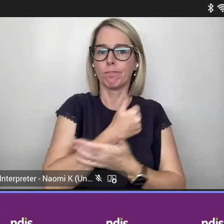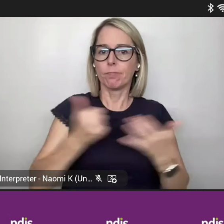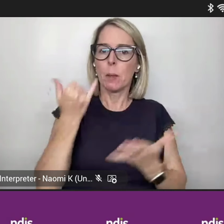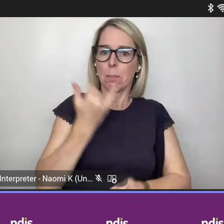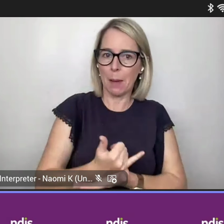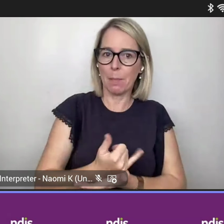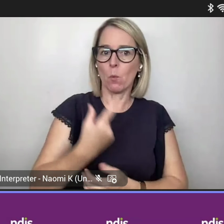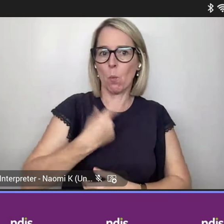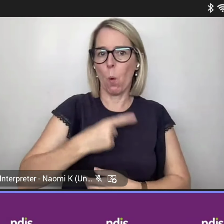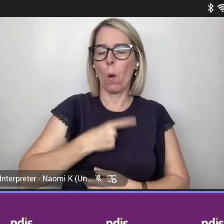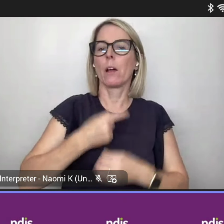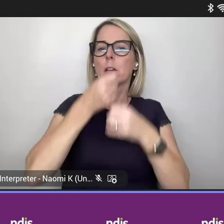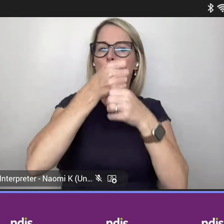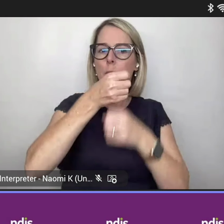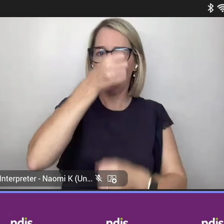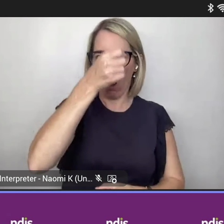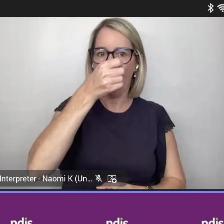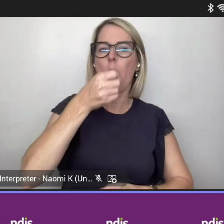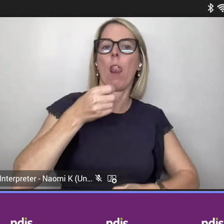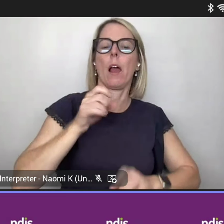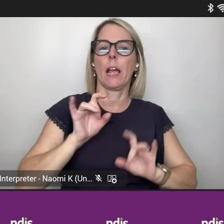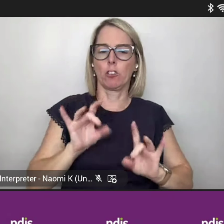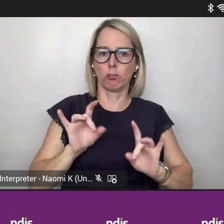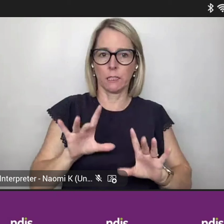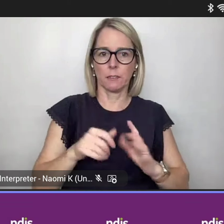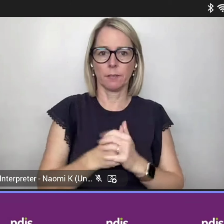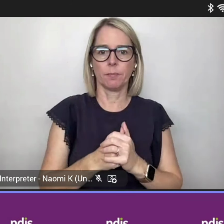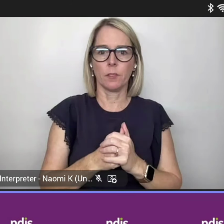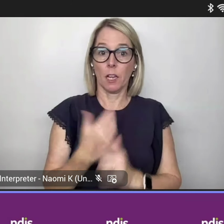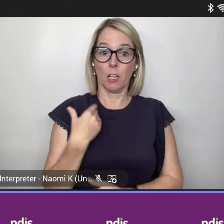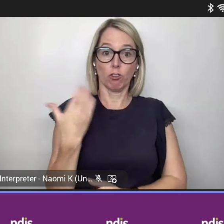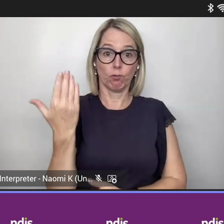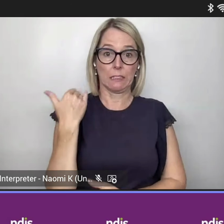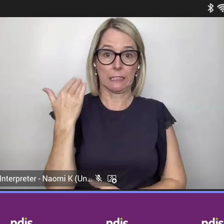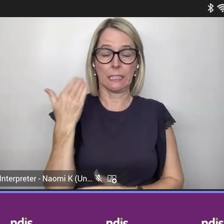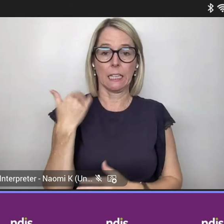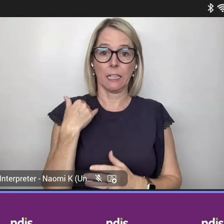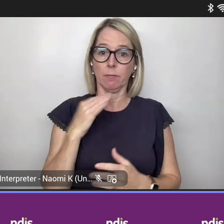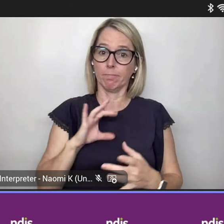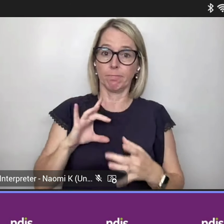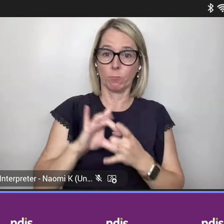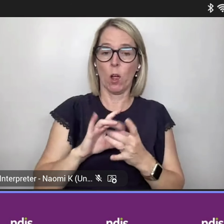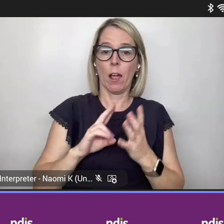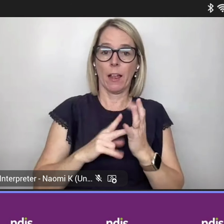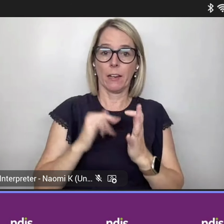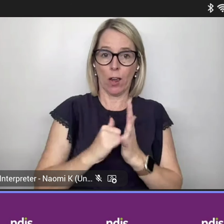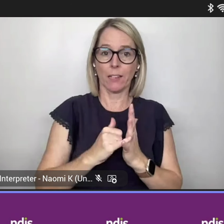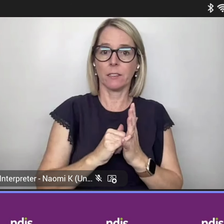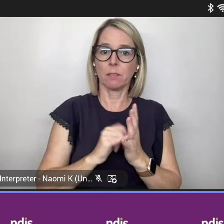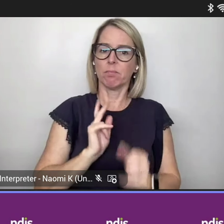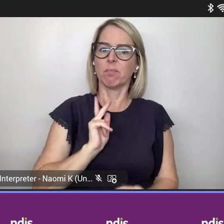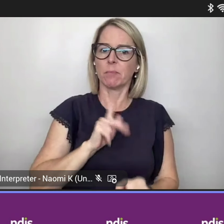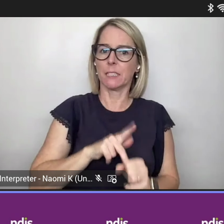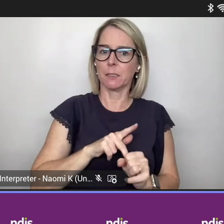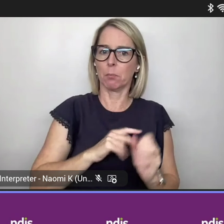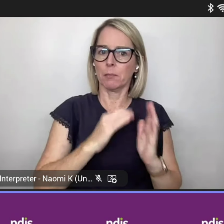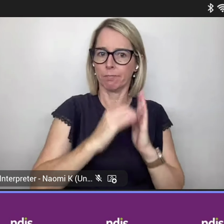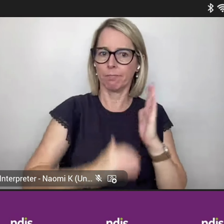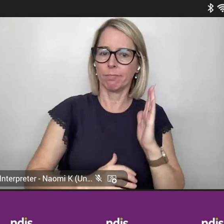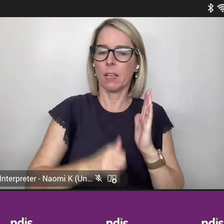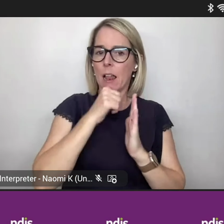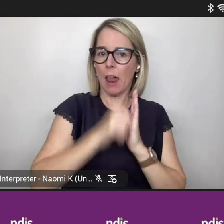Oscar recently became a participant of the NDIS. He gets a letter telling him that his NDIS